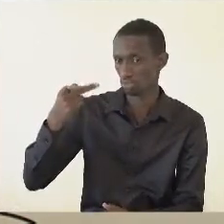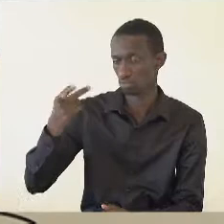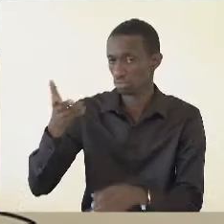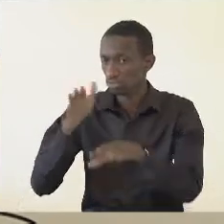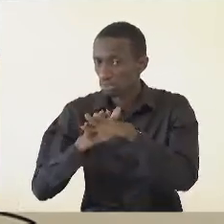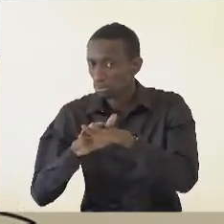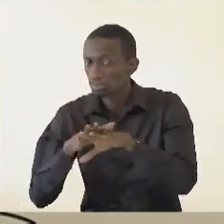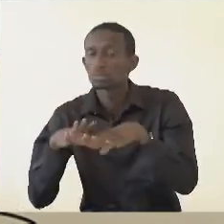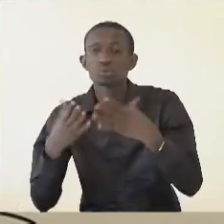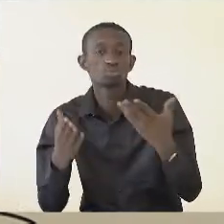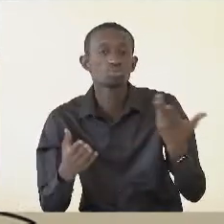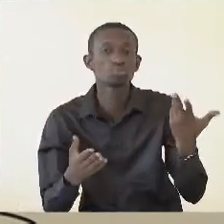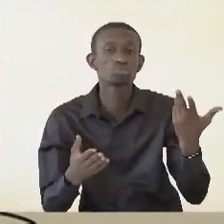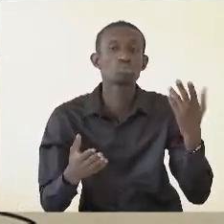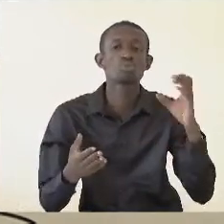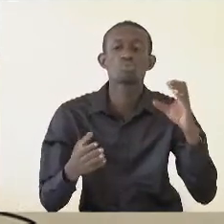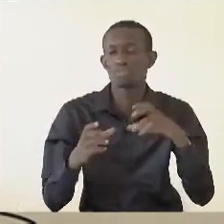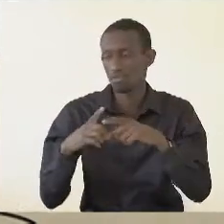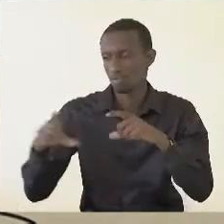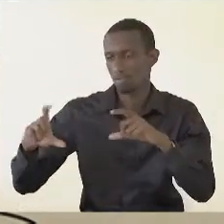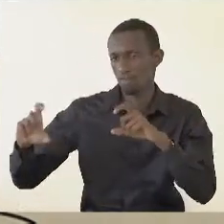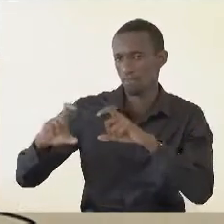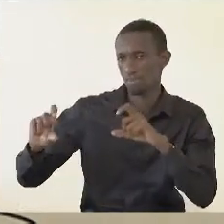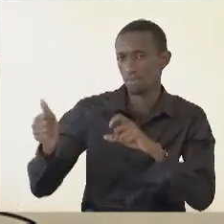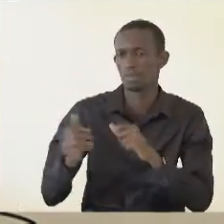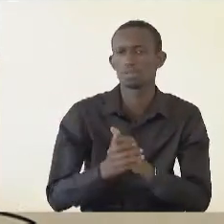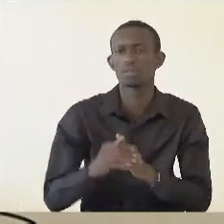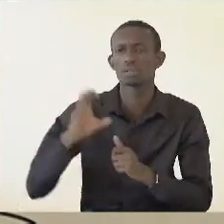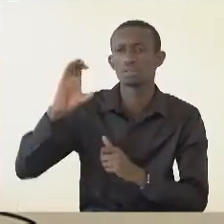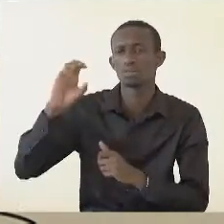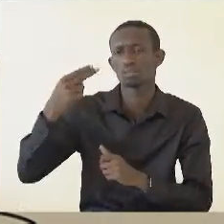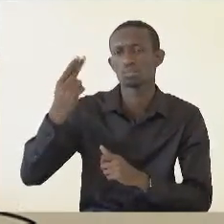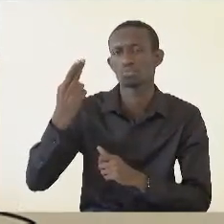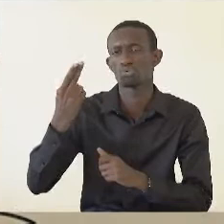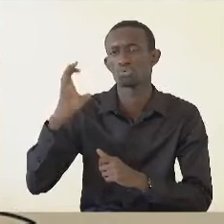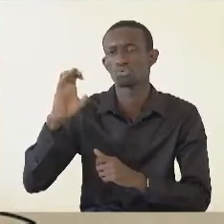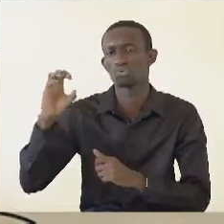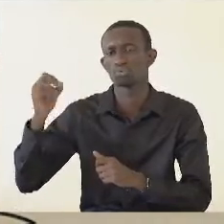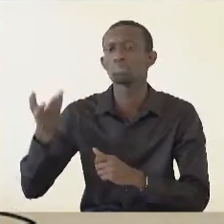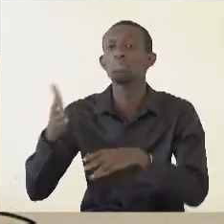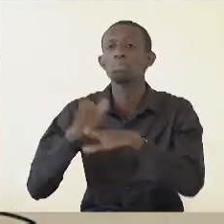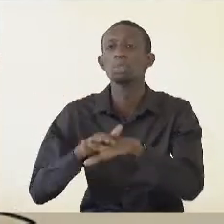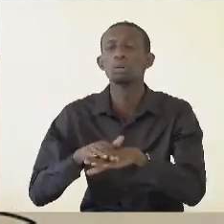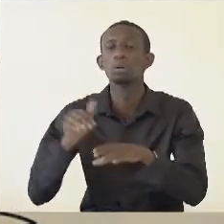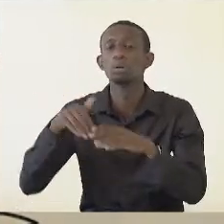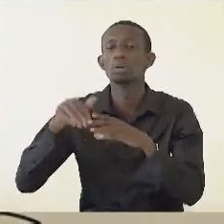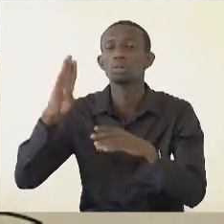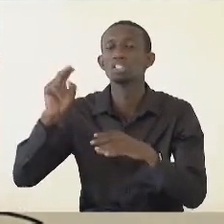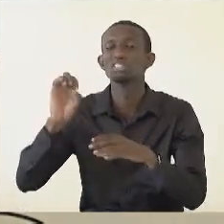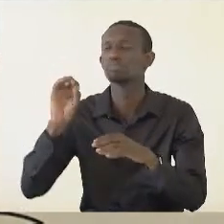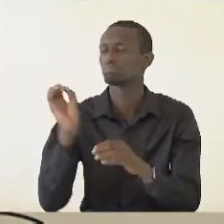you may have some other forms where the carboxylic group is not attached on the benzene